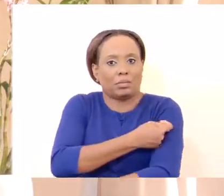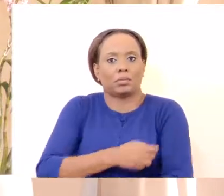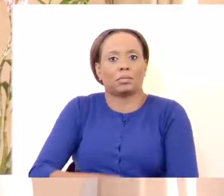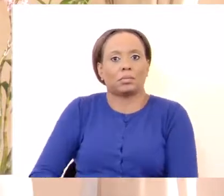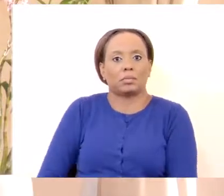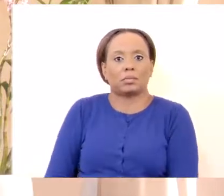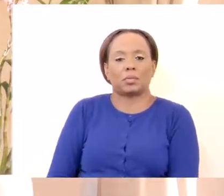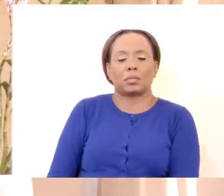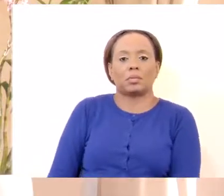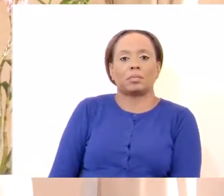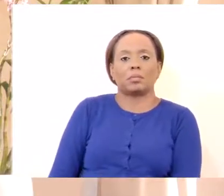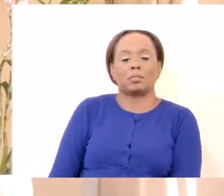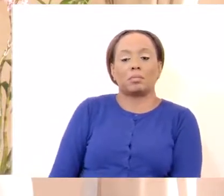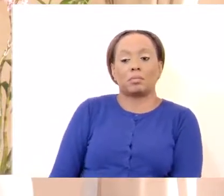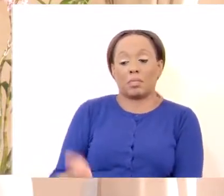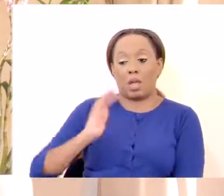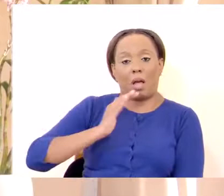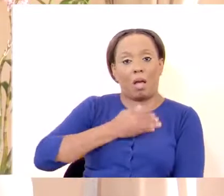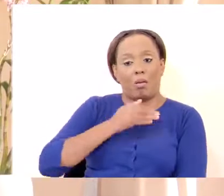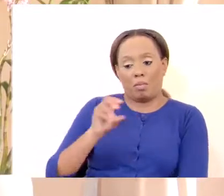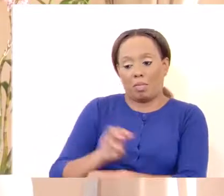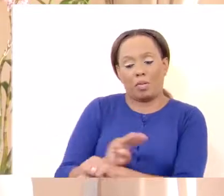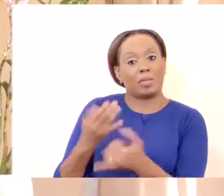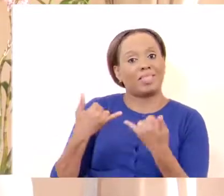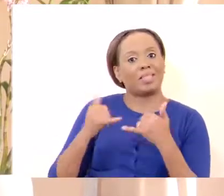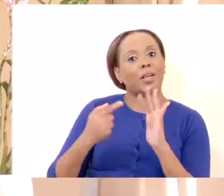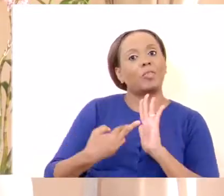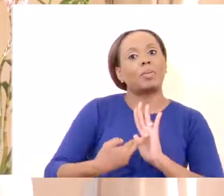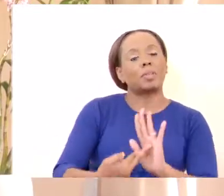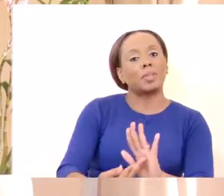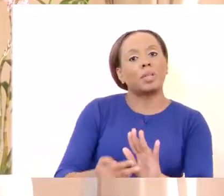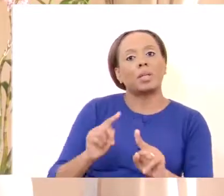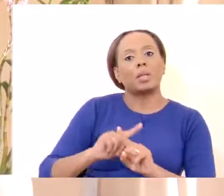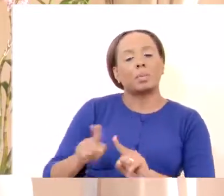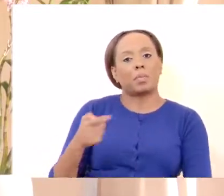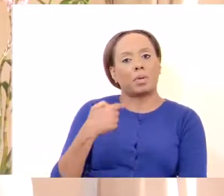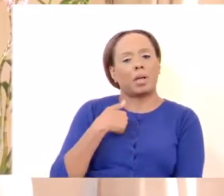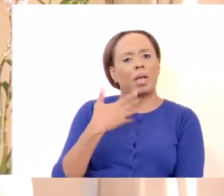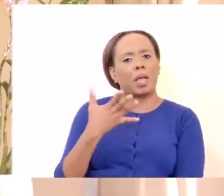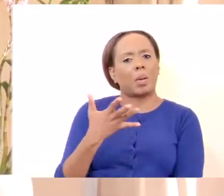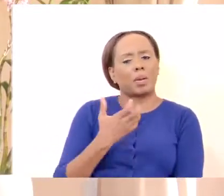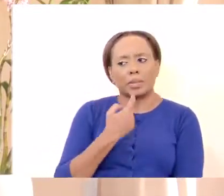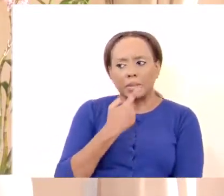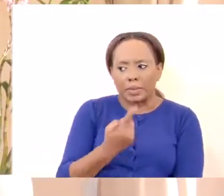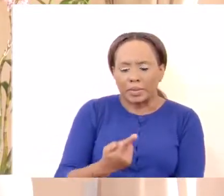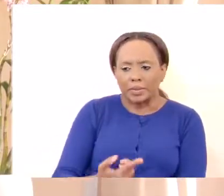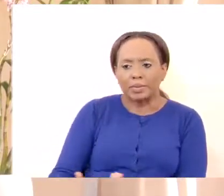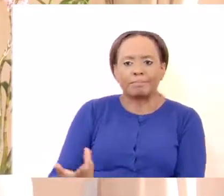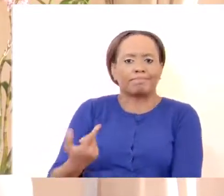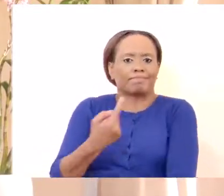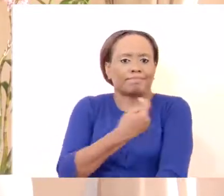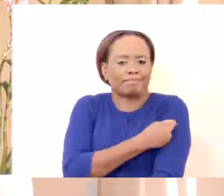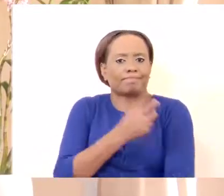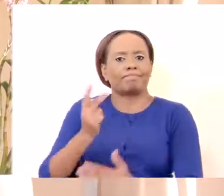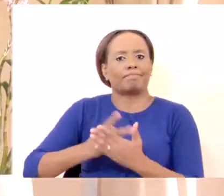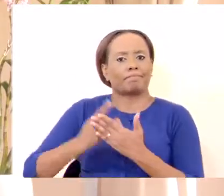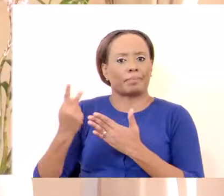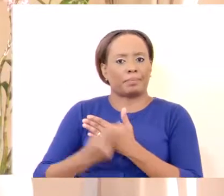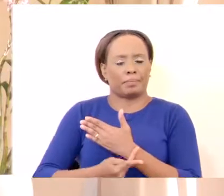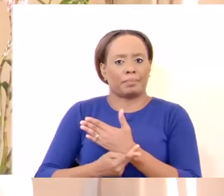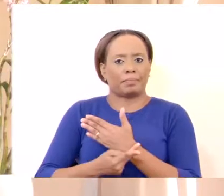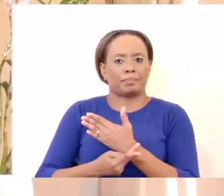still represented and by the CMO. And I say that because the rollout of the vaccination